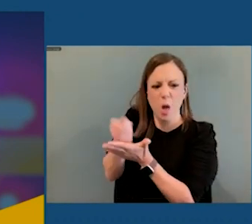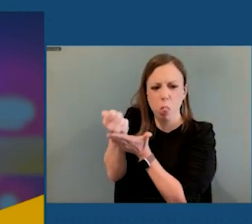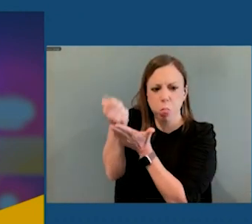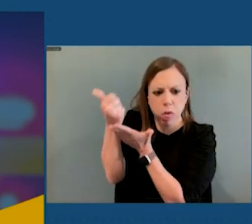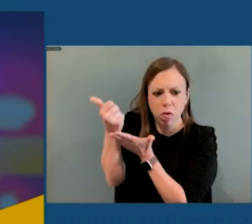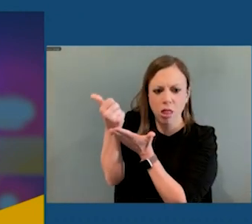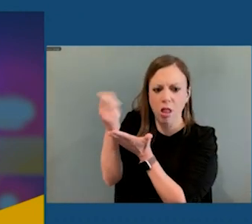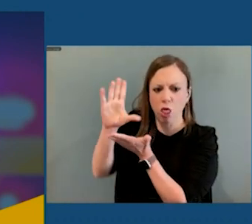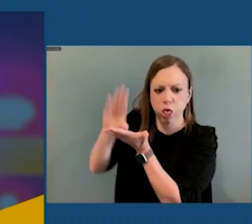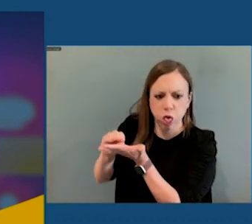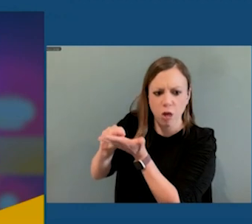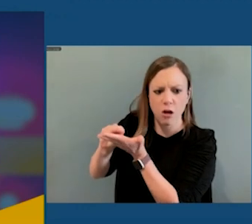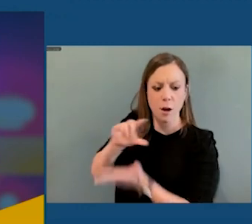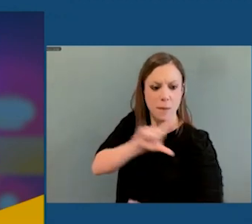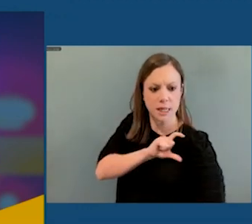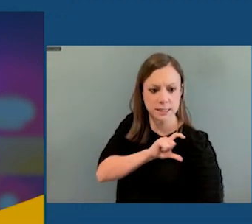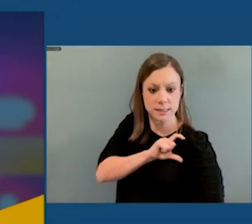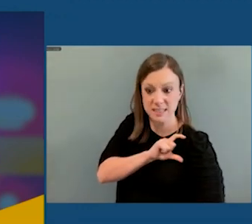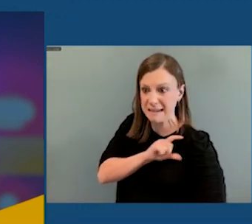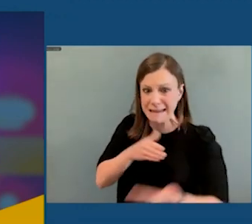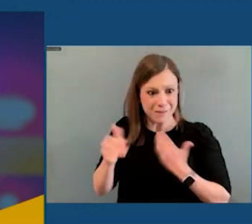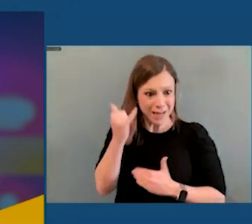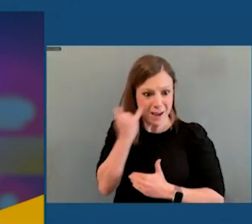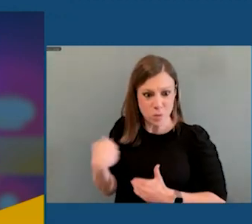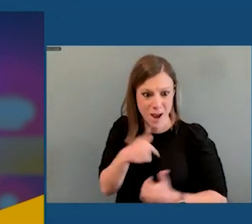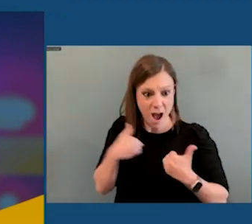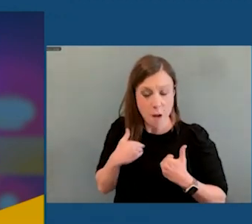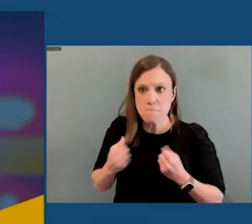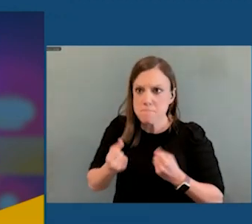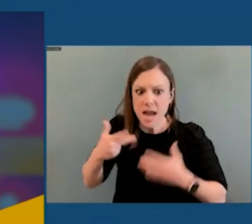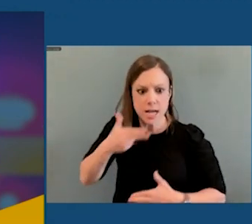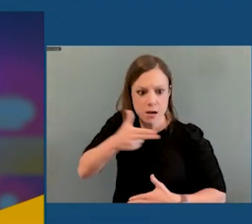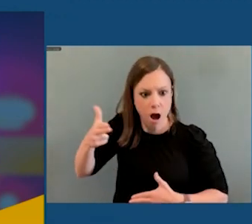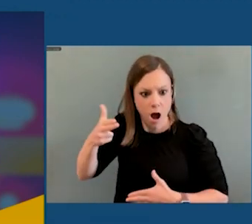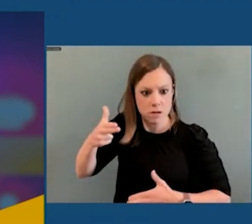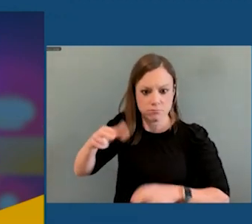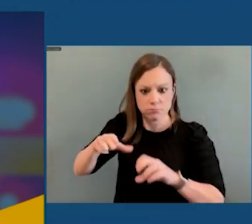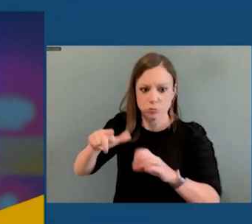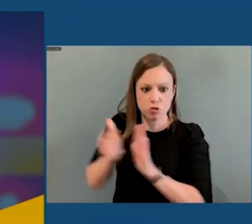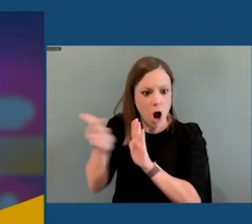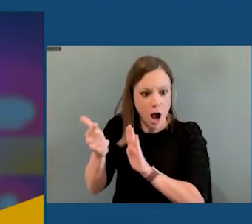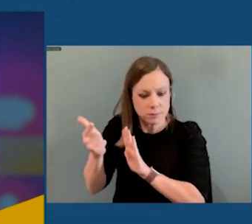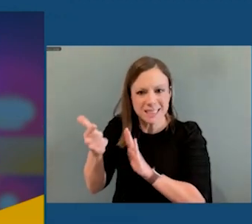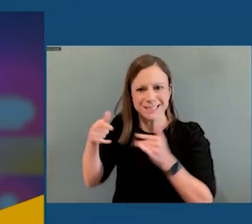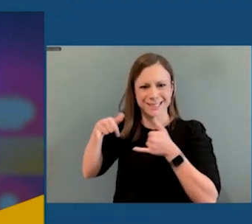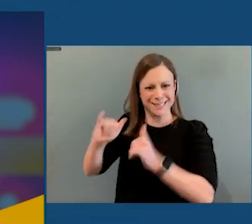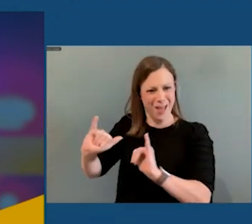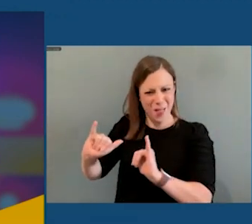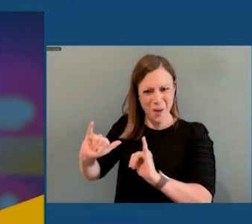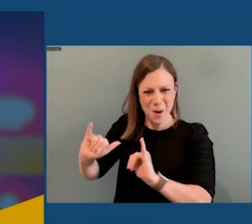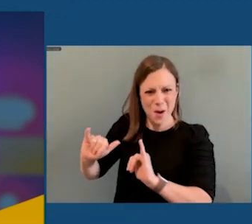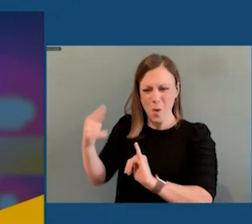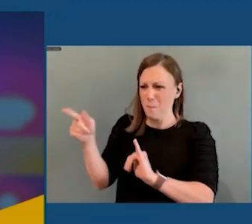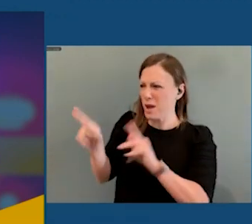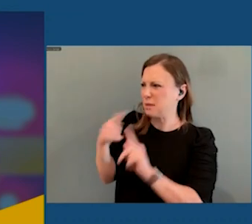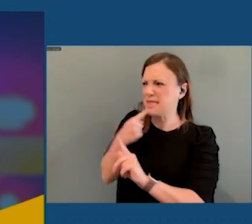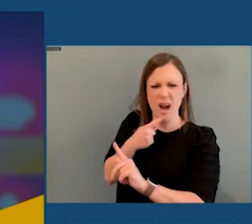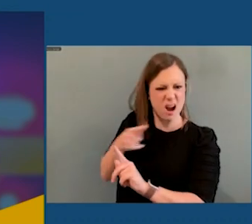crimes. Well, instead of defunding, we supported and properly funded law